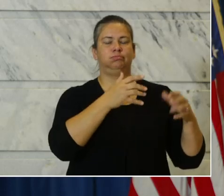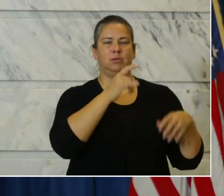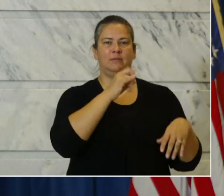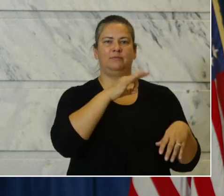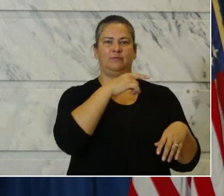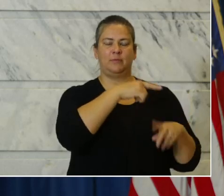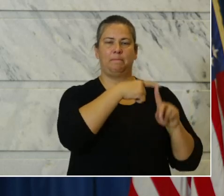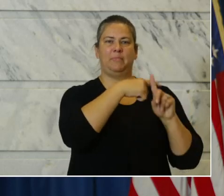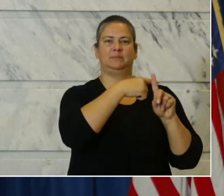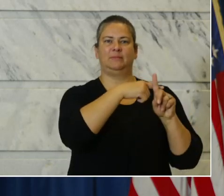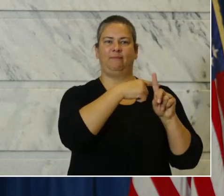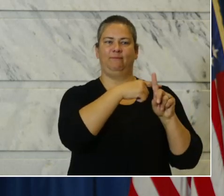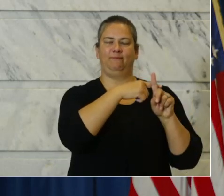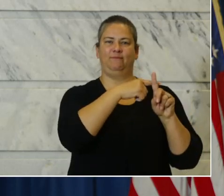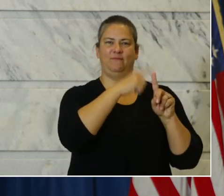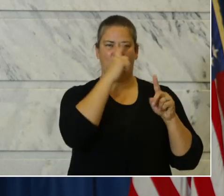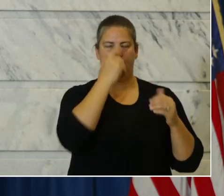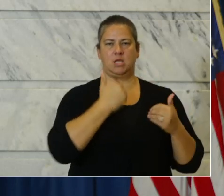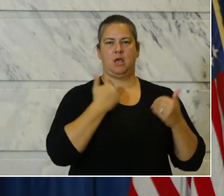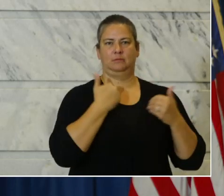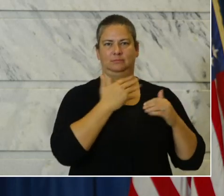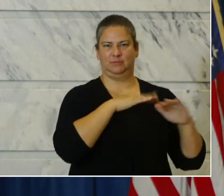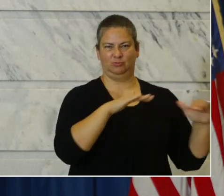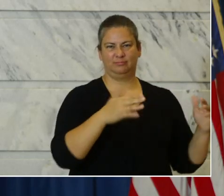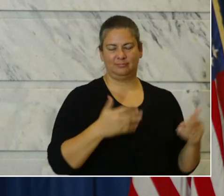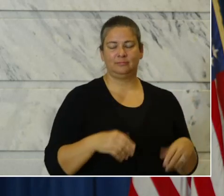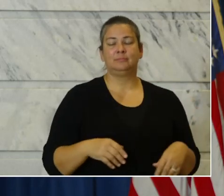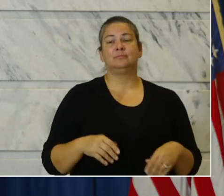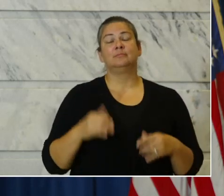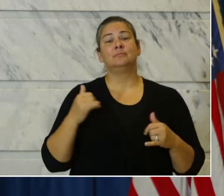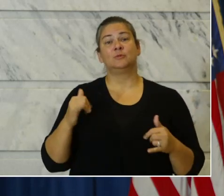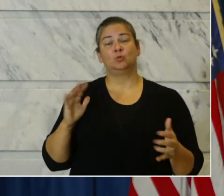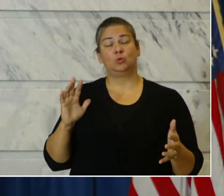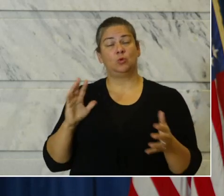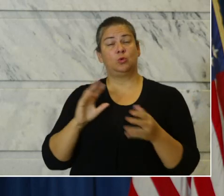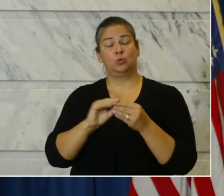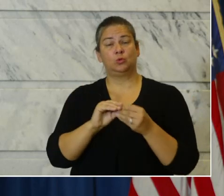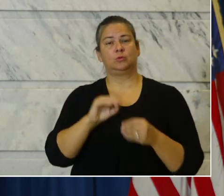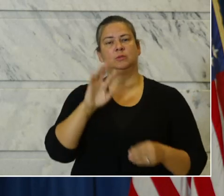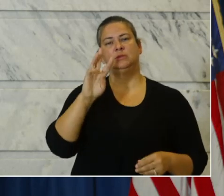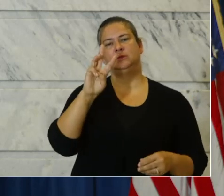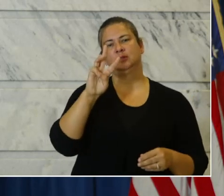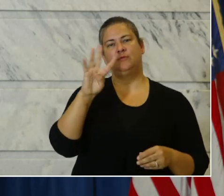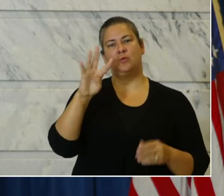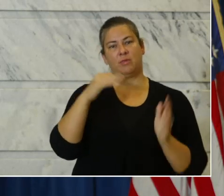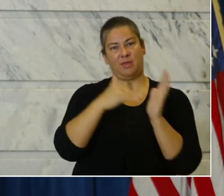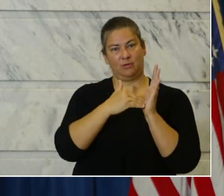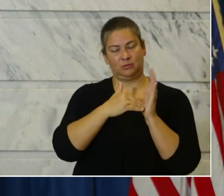of positive cases being our young people. It brings our total number of cases to